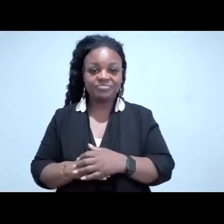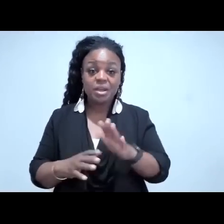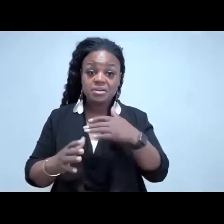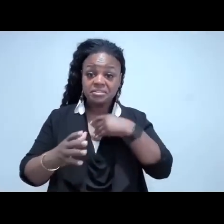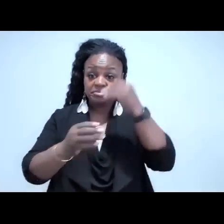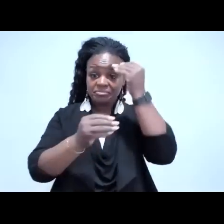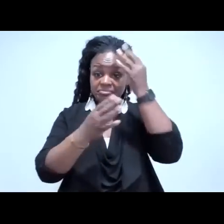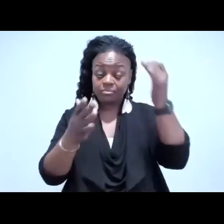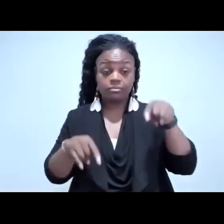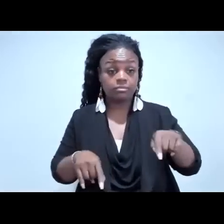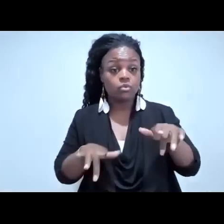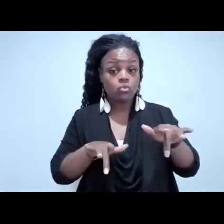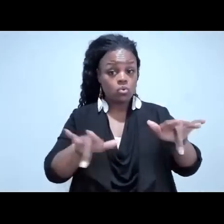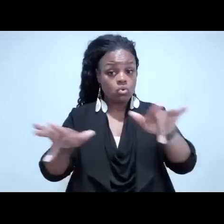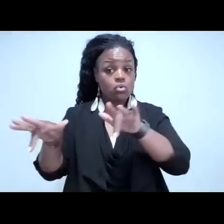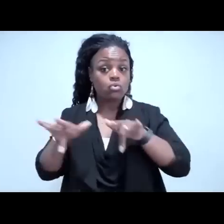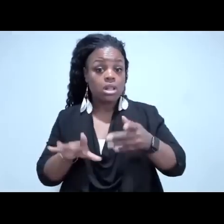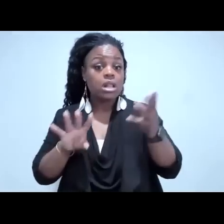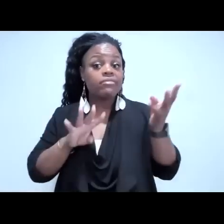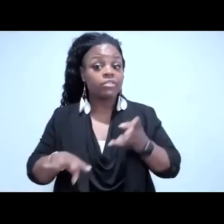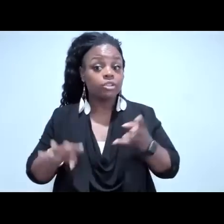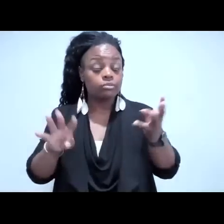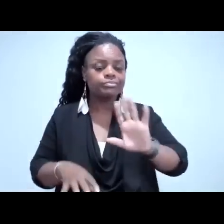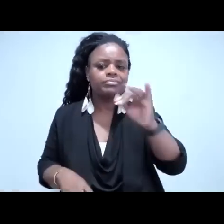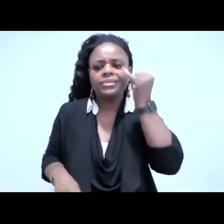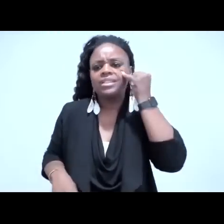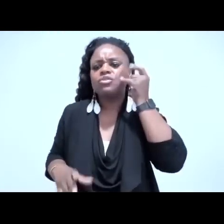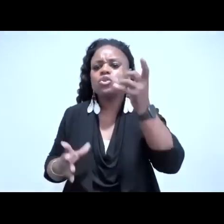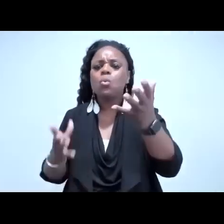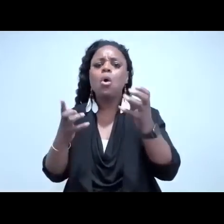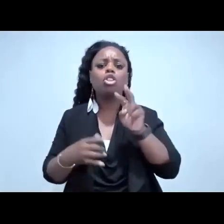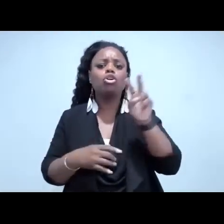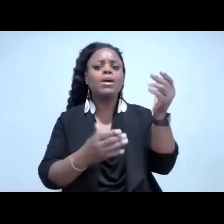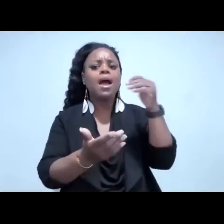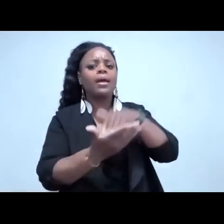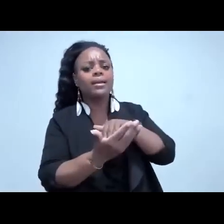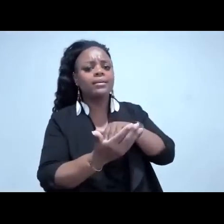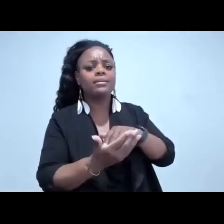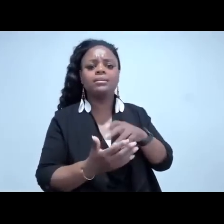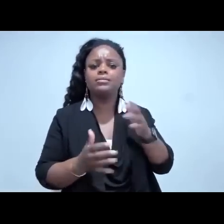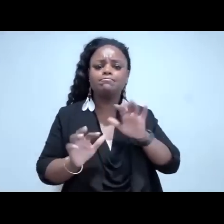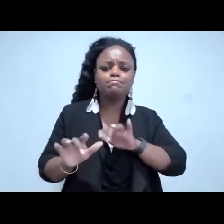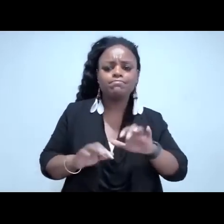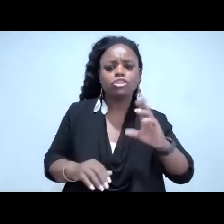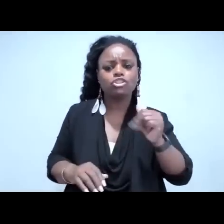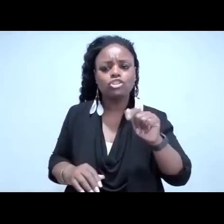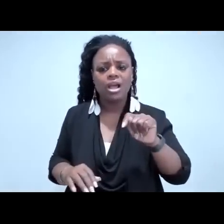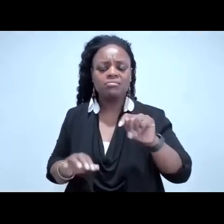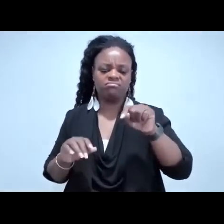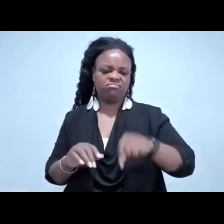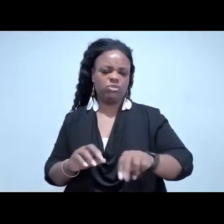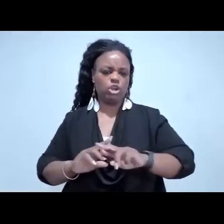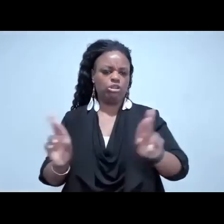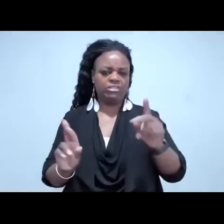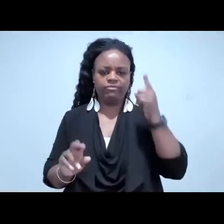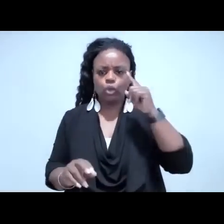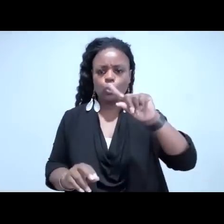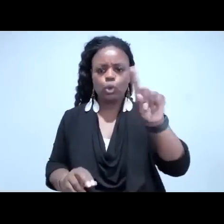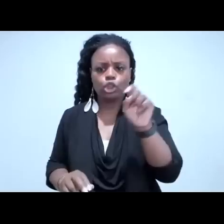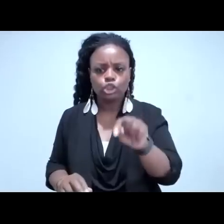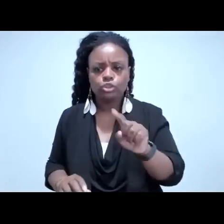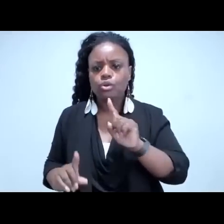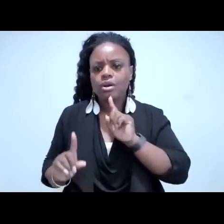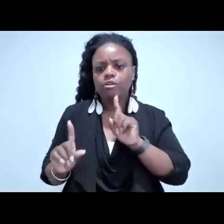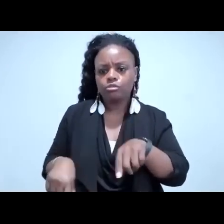chat feature. So why do we say this is such a promising moment for labor? Can anyone think of another time in the